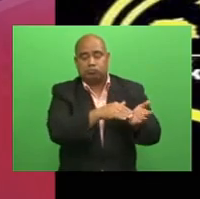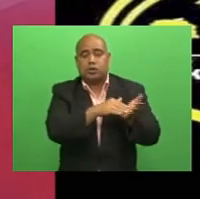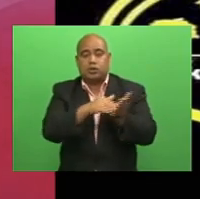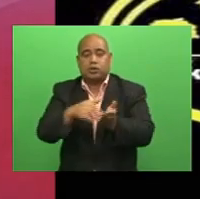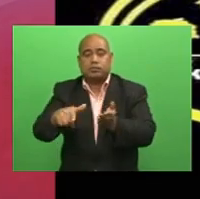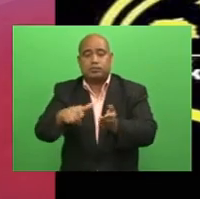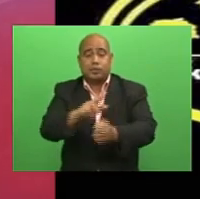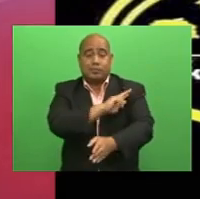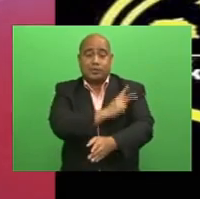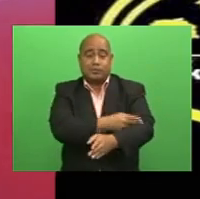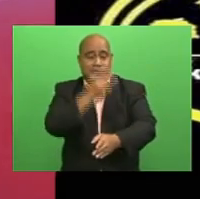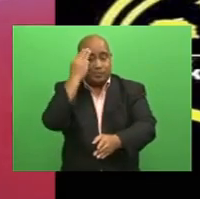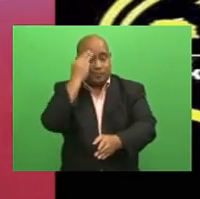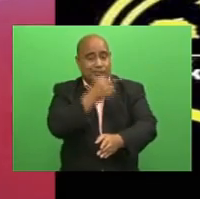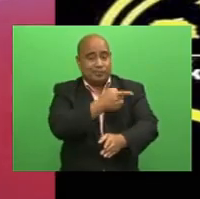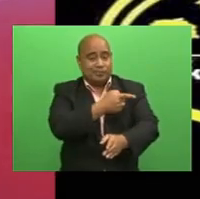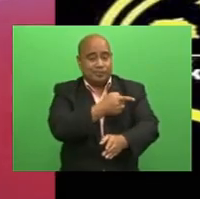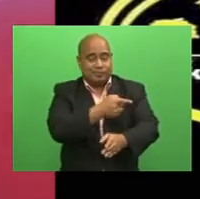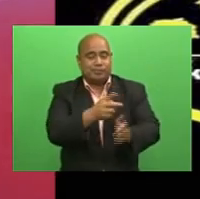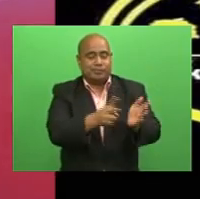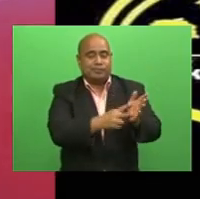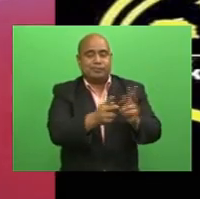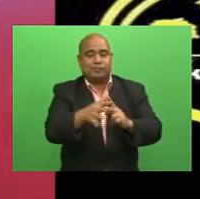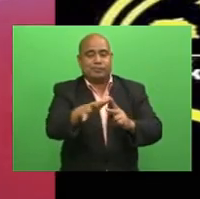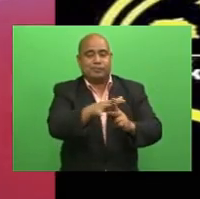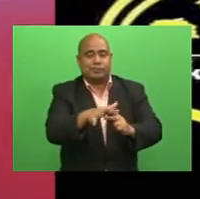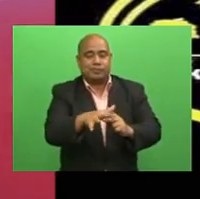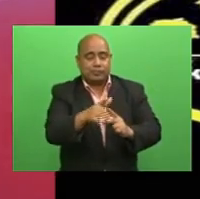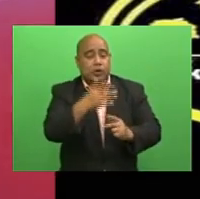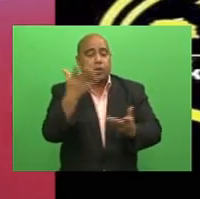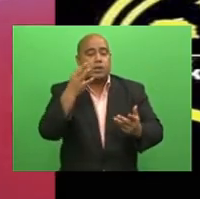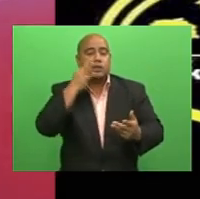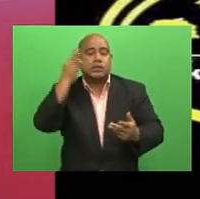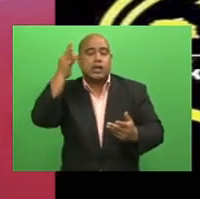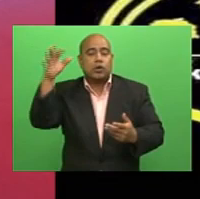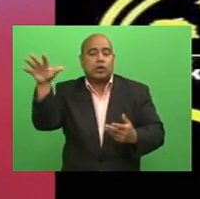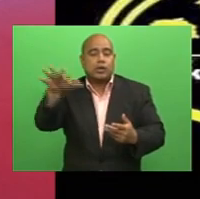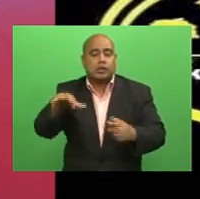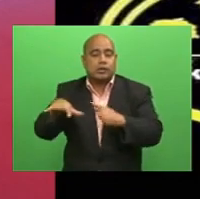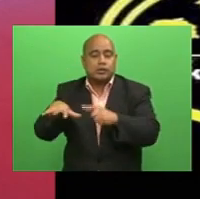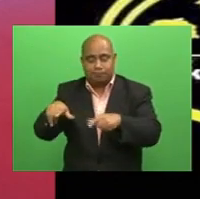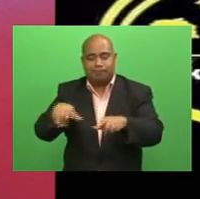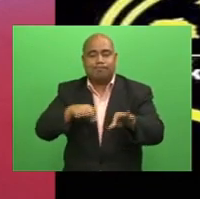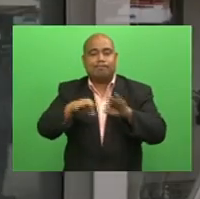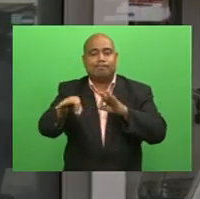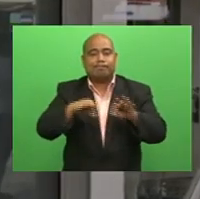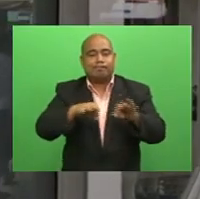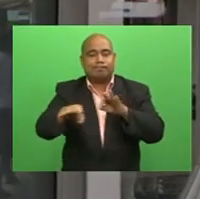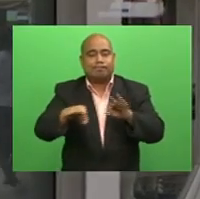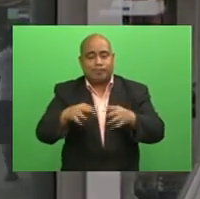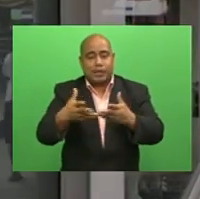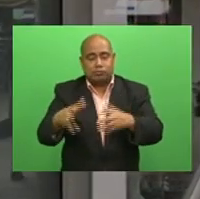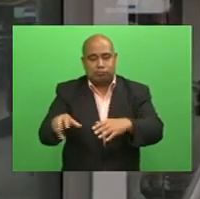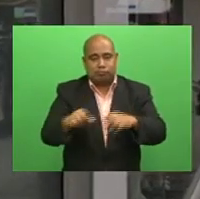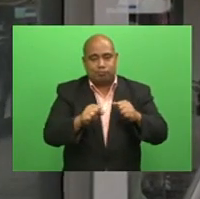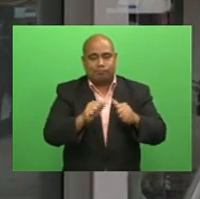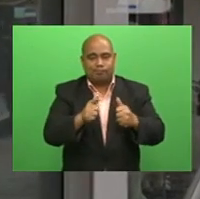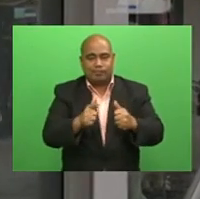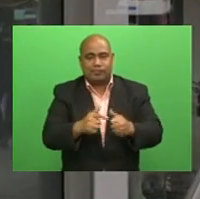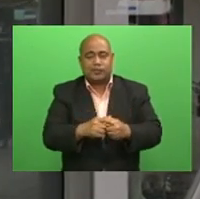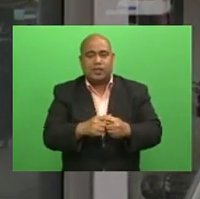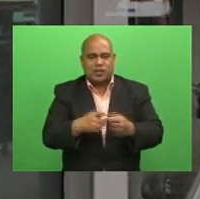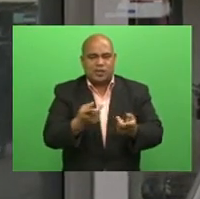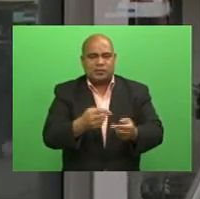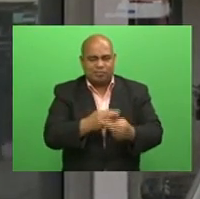planning to host a dignity kit drive. This is to